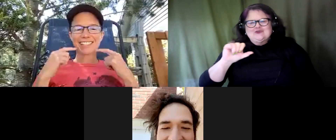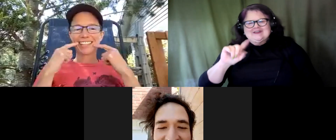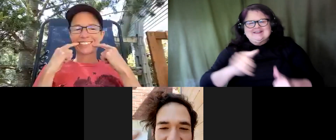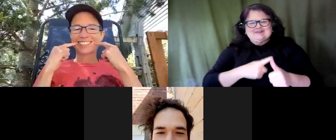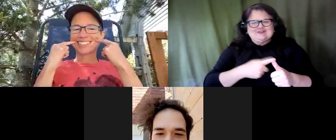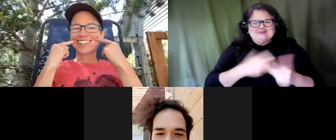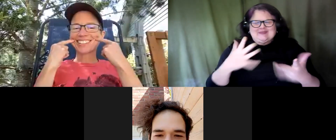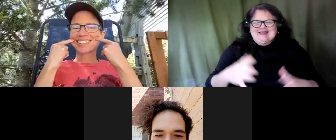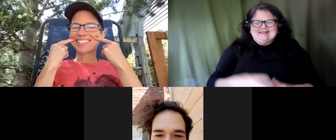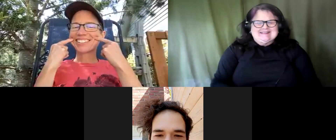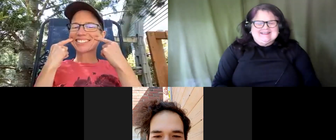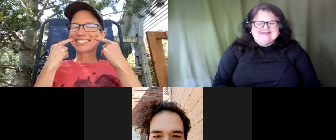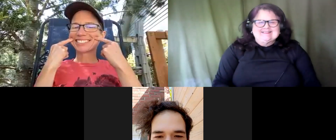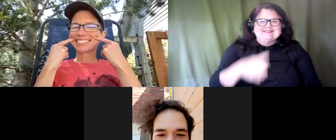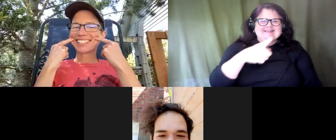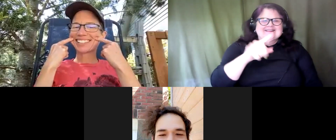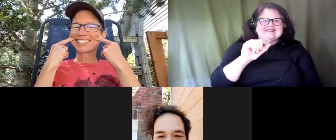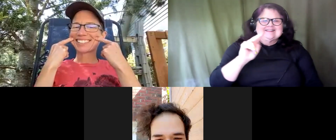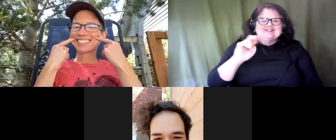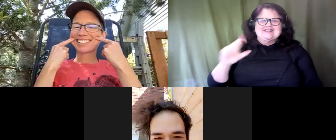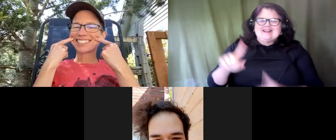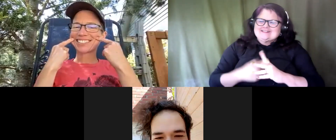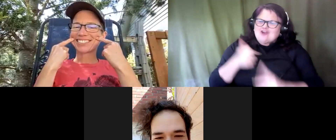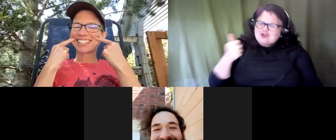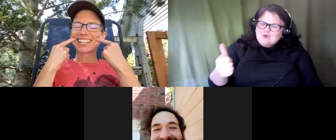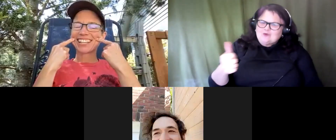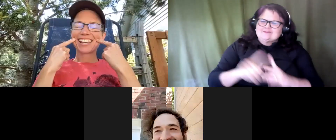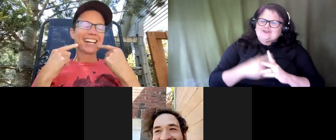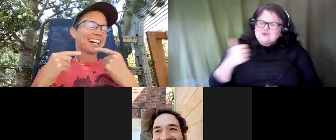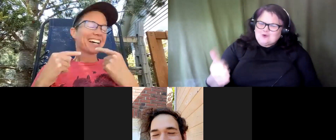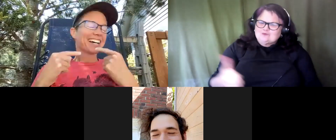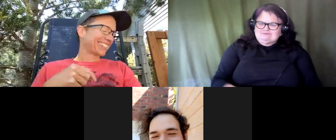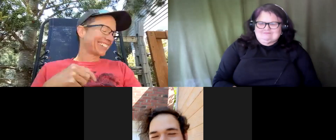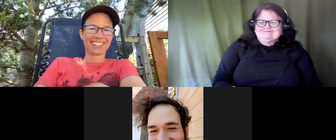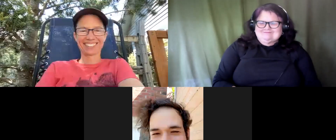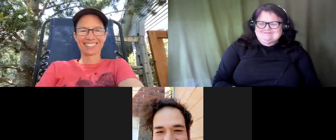it. I was Thank like, you for taking my Start question. your own. Yes, start your own. Yeah.